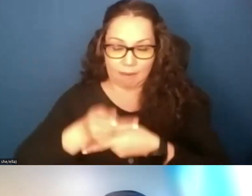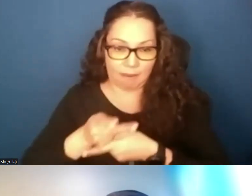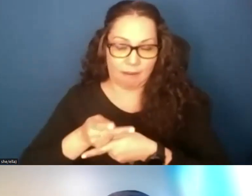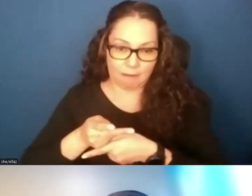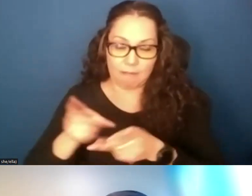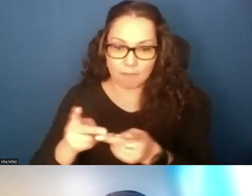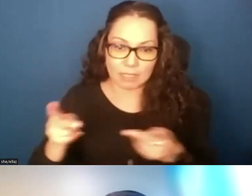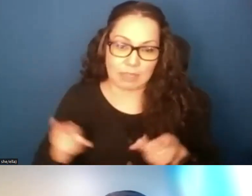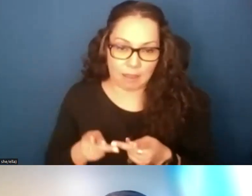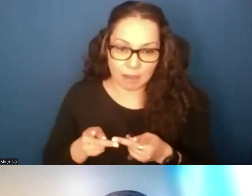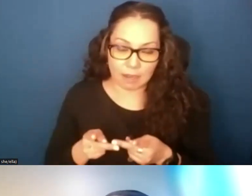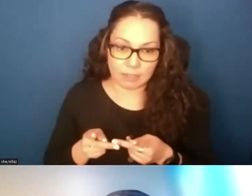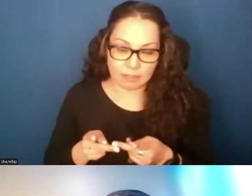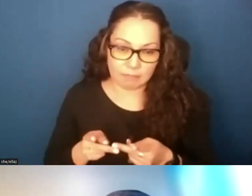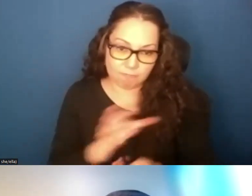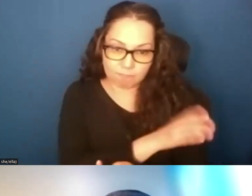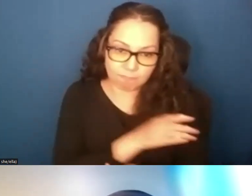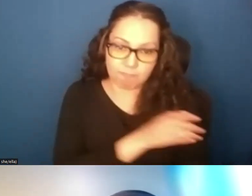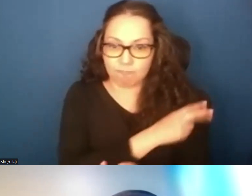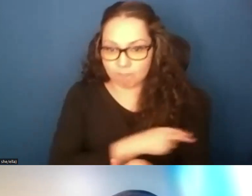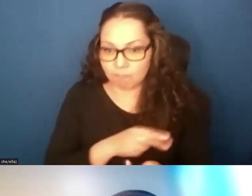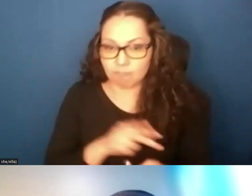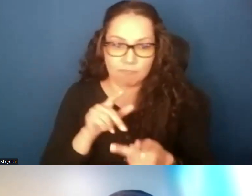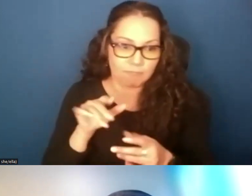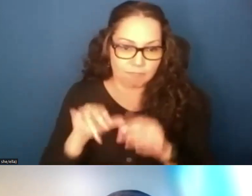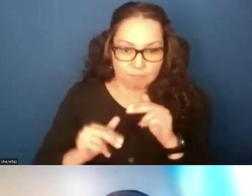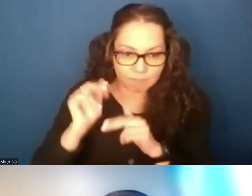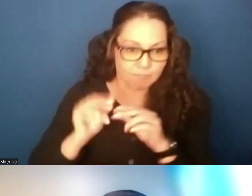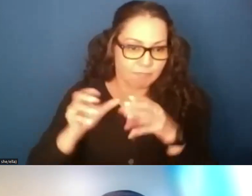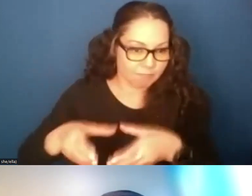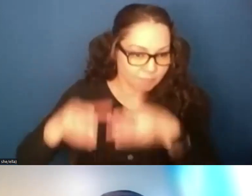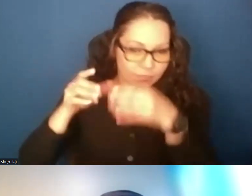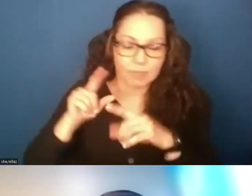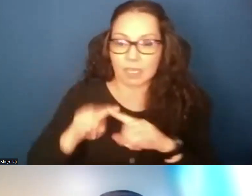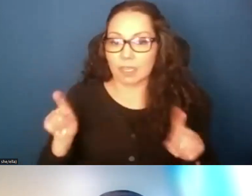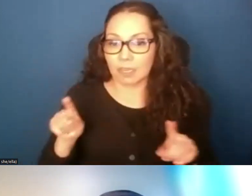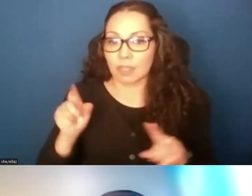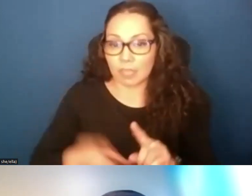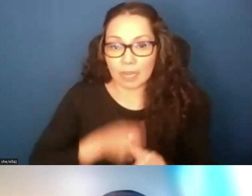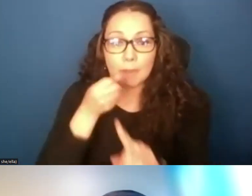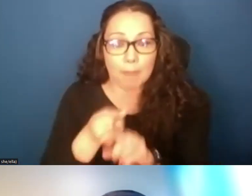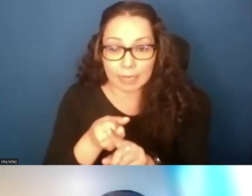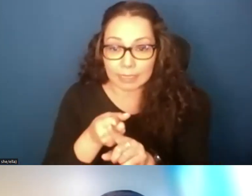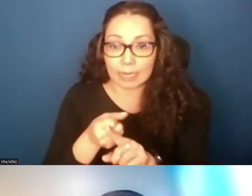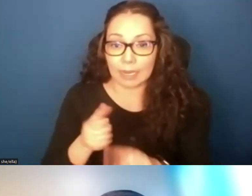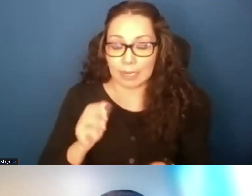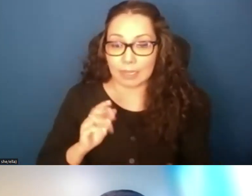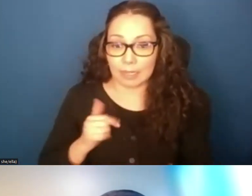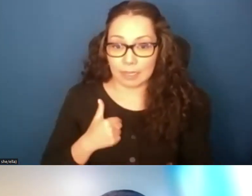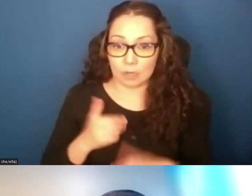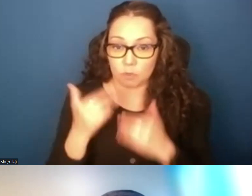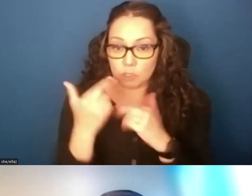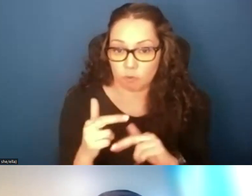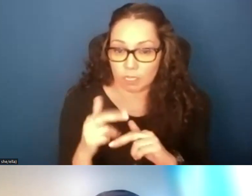states of emergency, with consideration for the impact that restricted access has on the